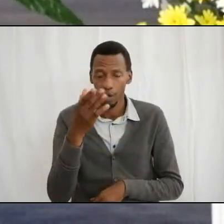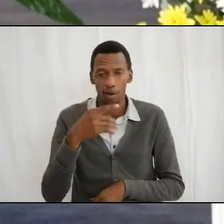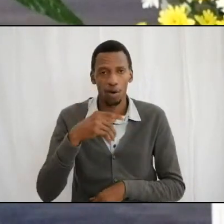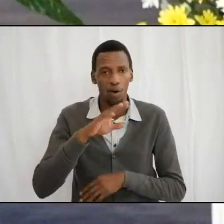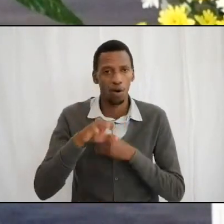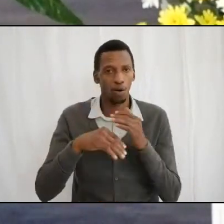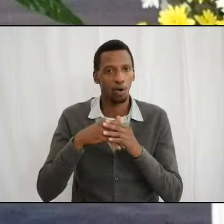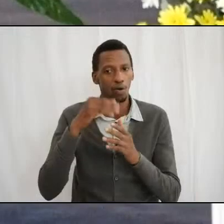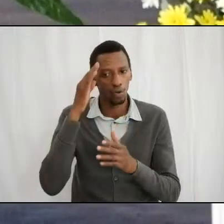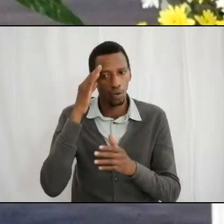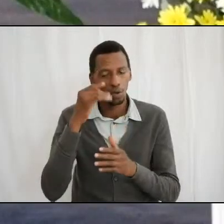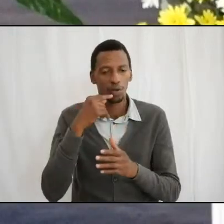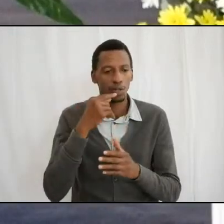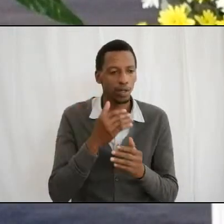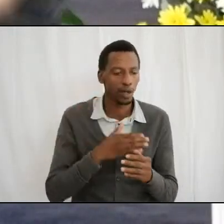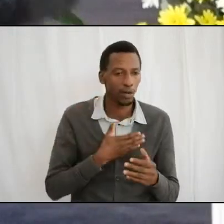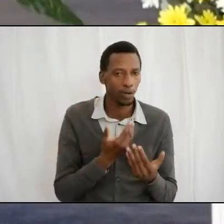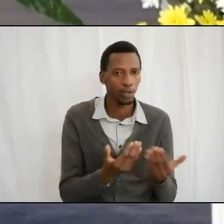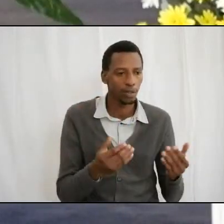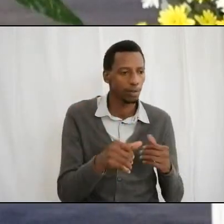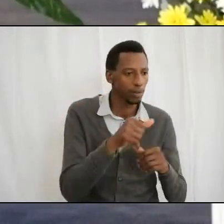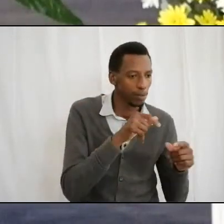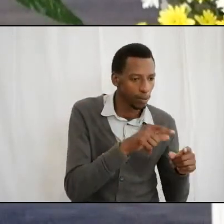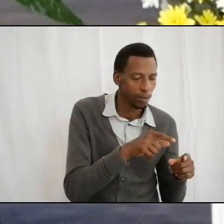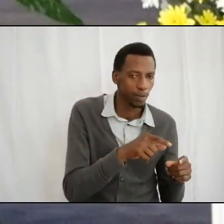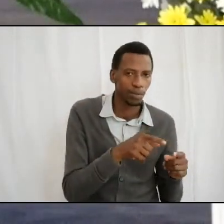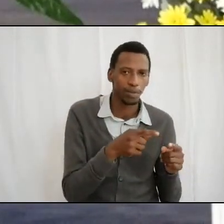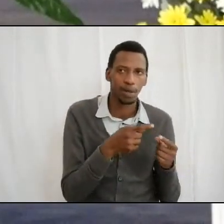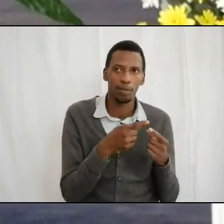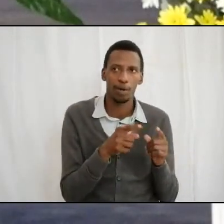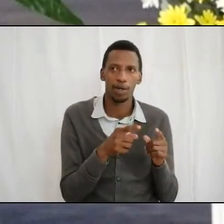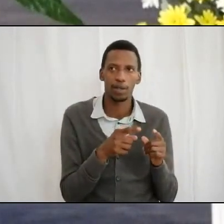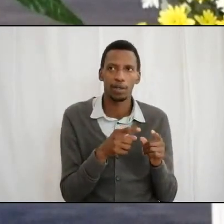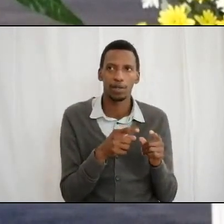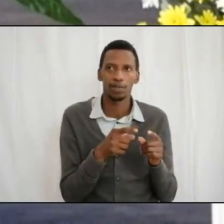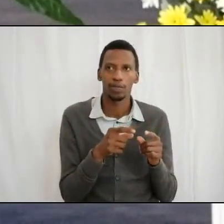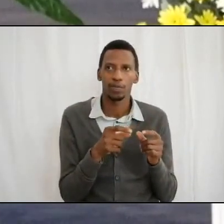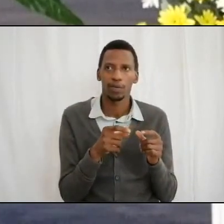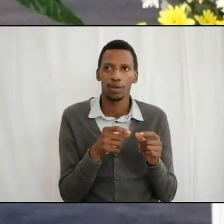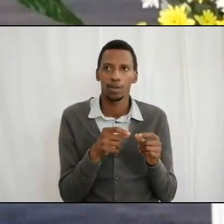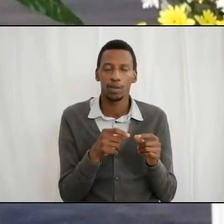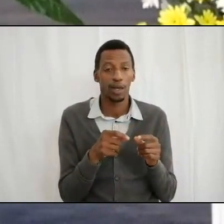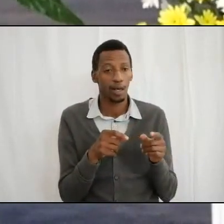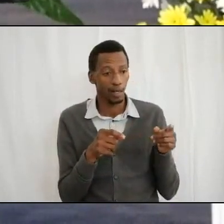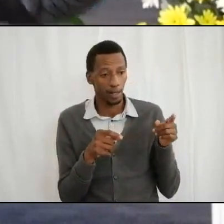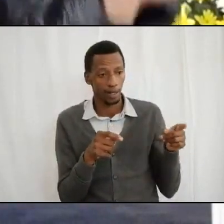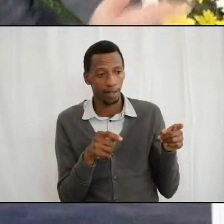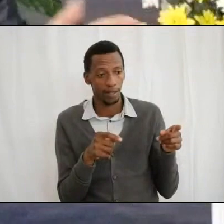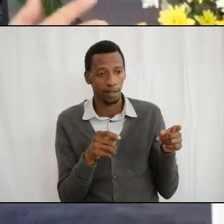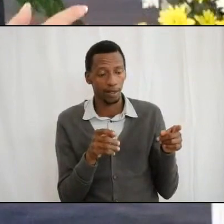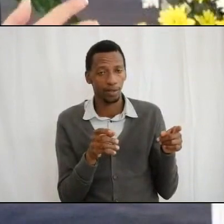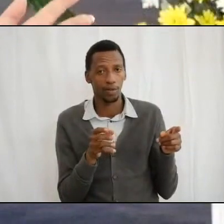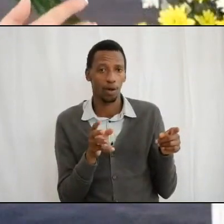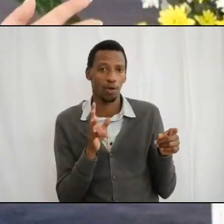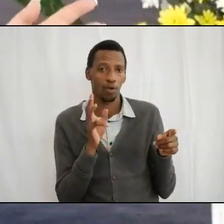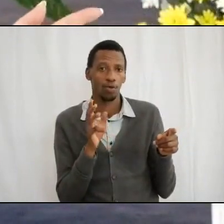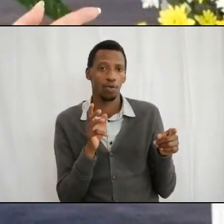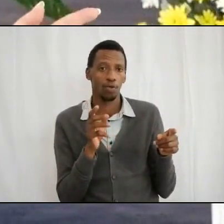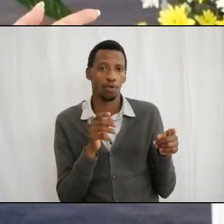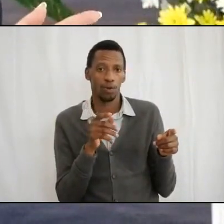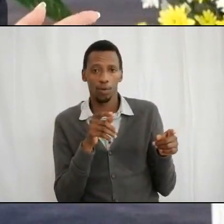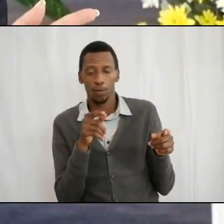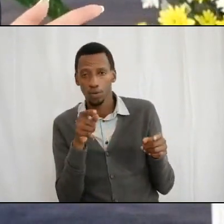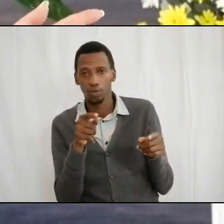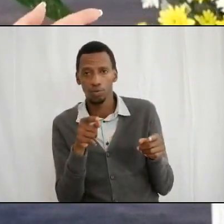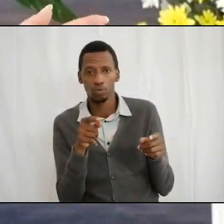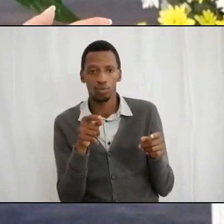our children to do this. But if we behave like this is where they are going to follow, and they will